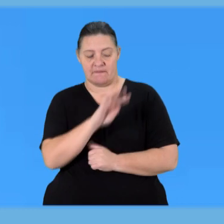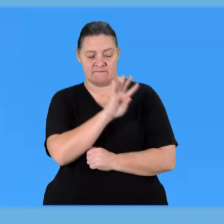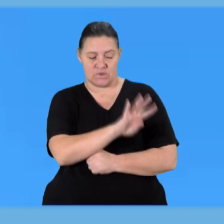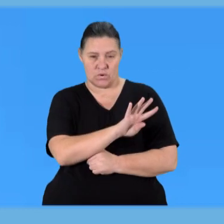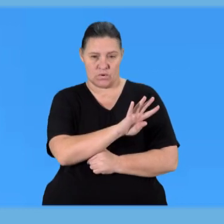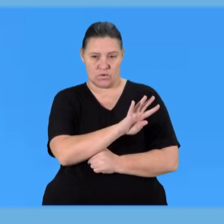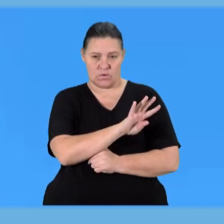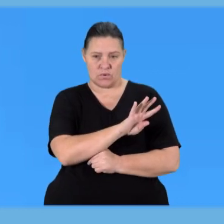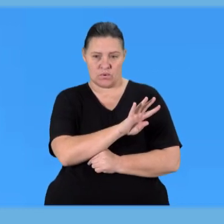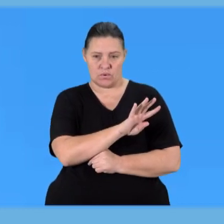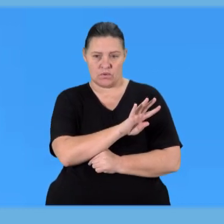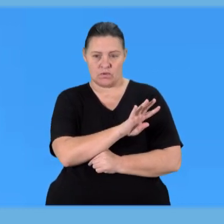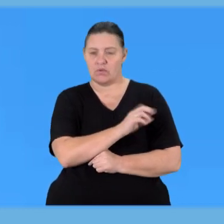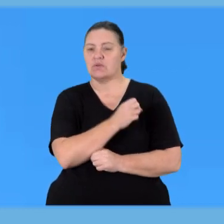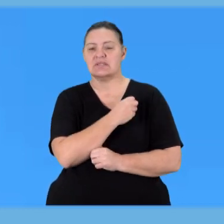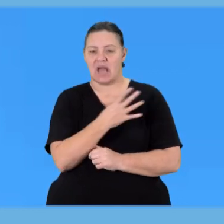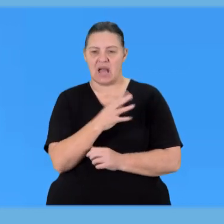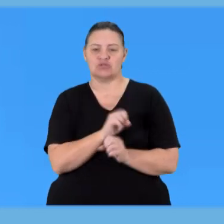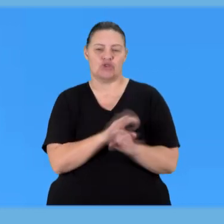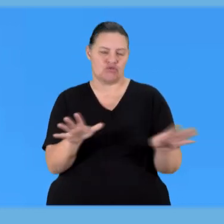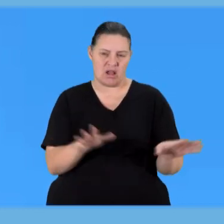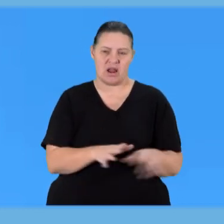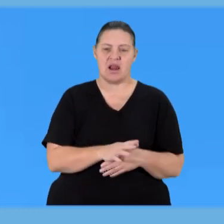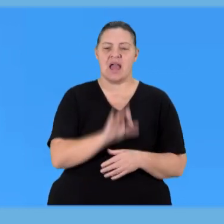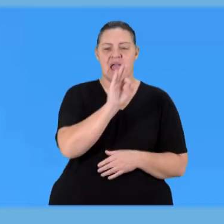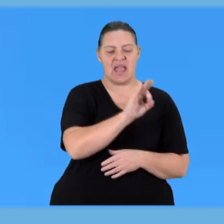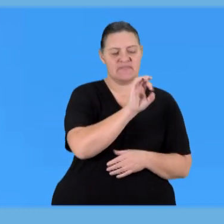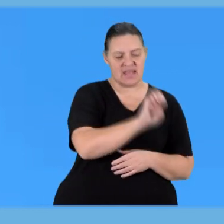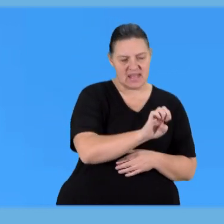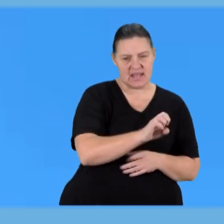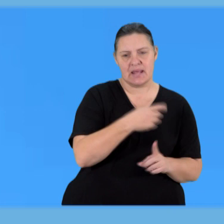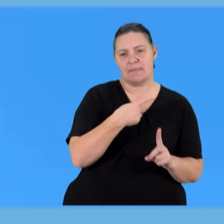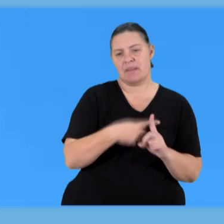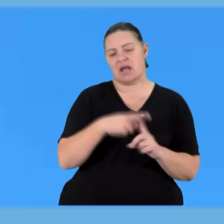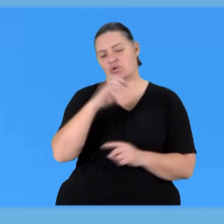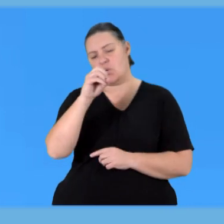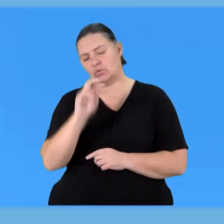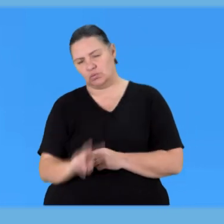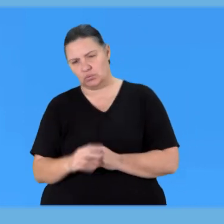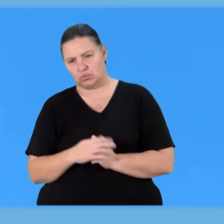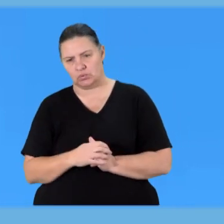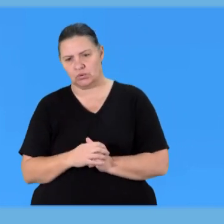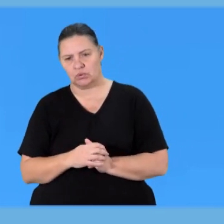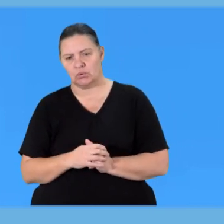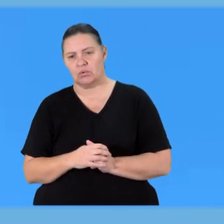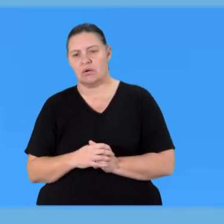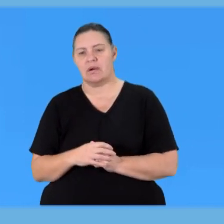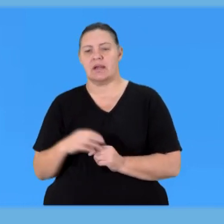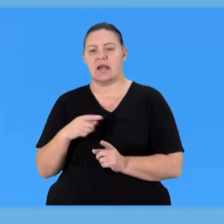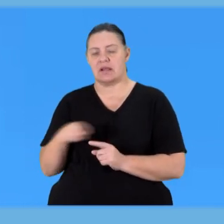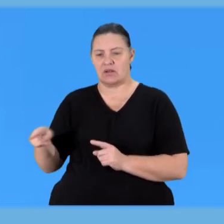4. Or starting with just the general symbols, we have Fe plus